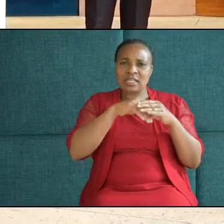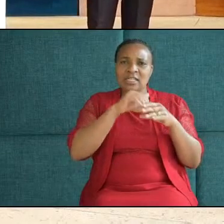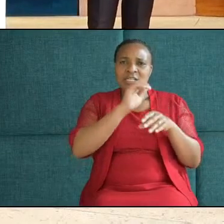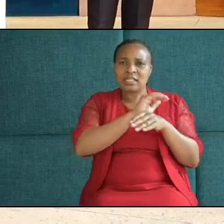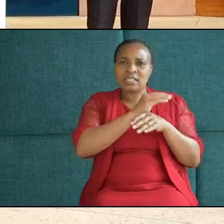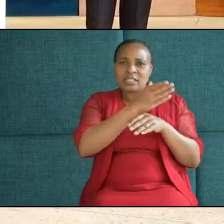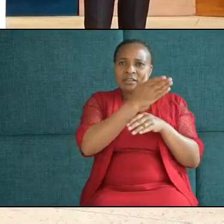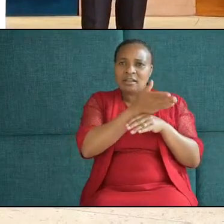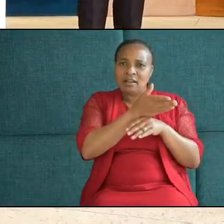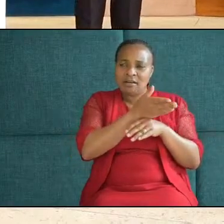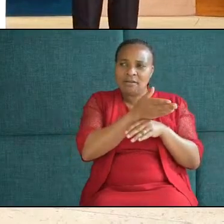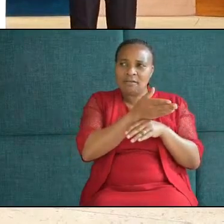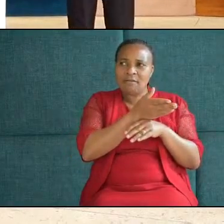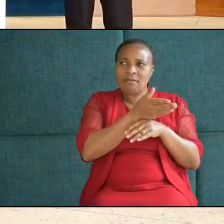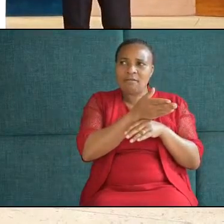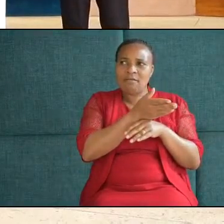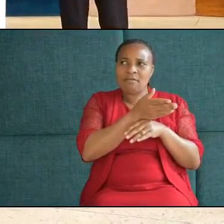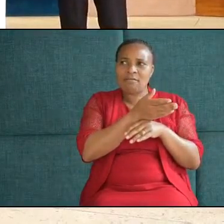where?